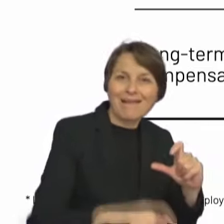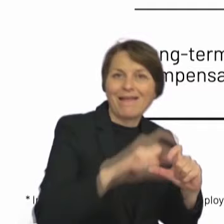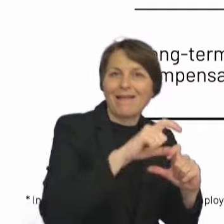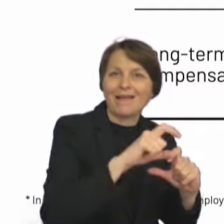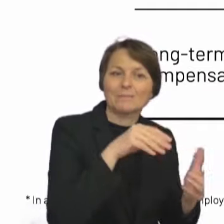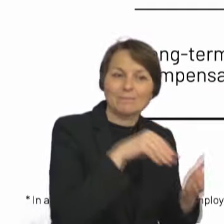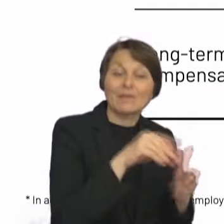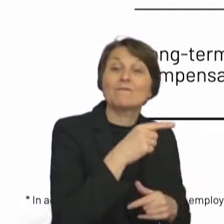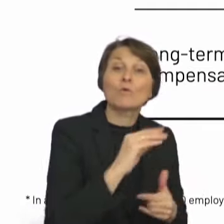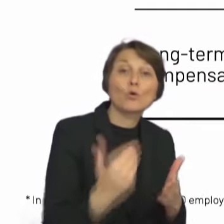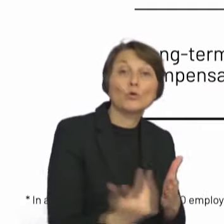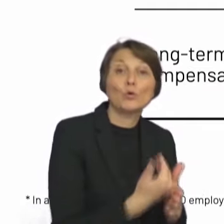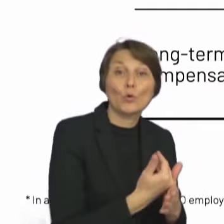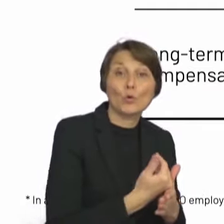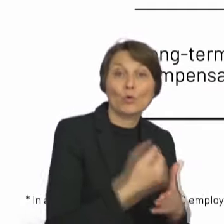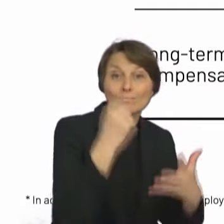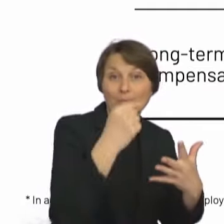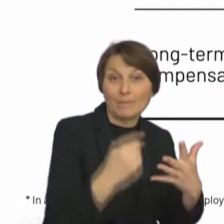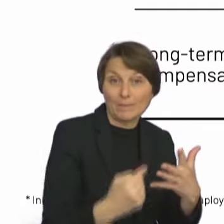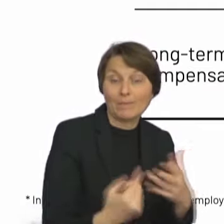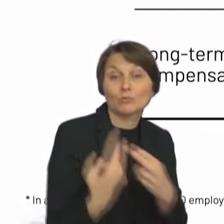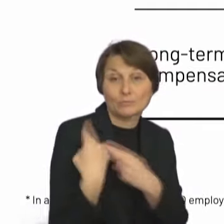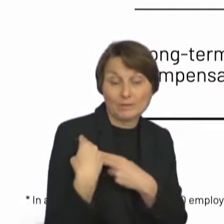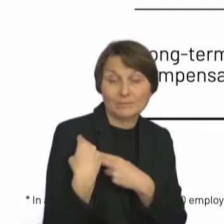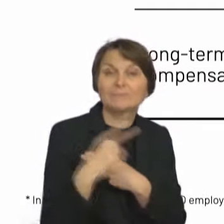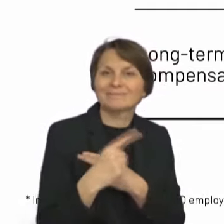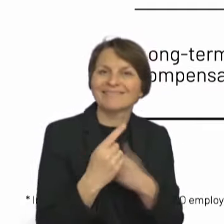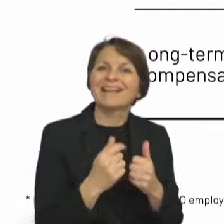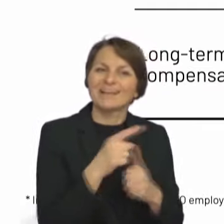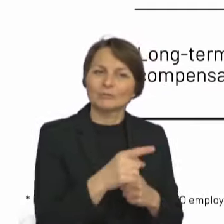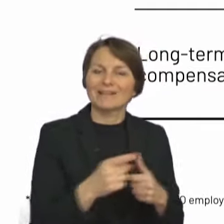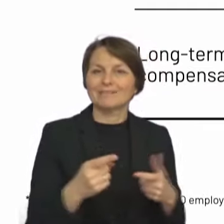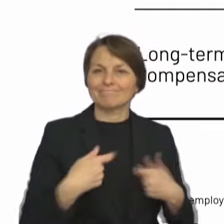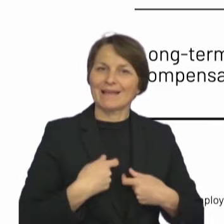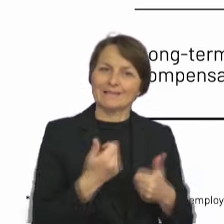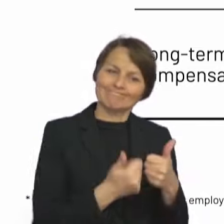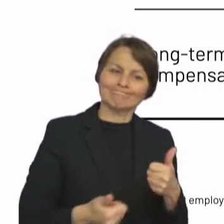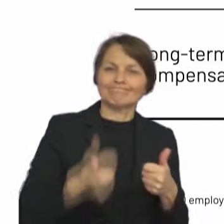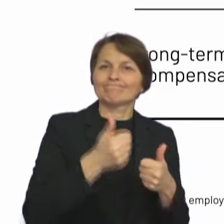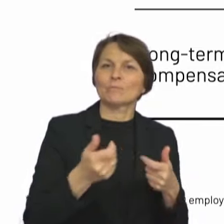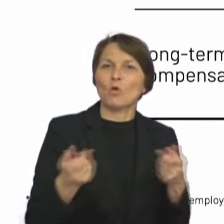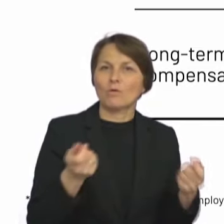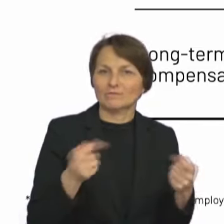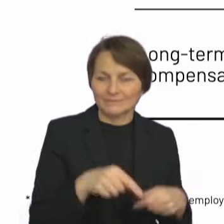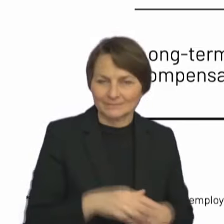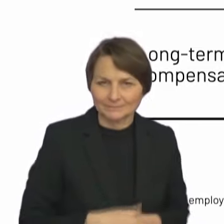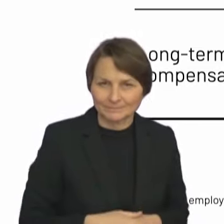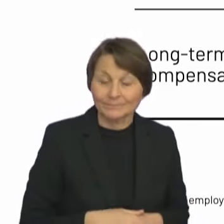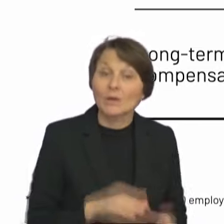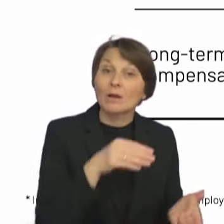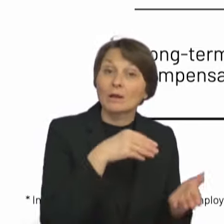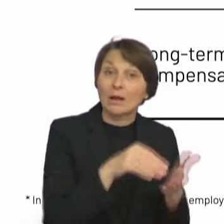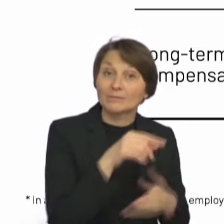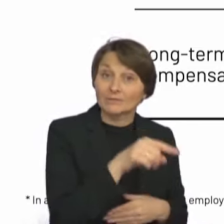duties as acting Chief Executive Officer. The compensation policy for the acting CEO for